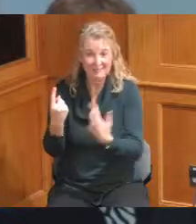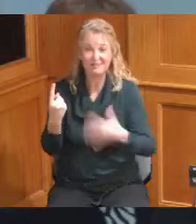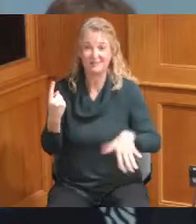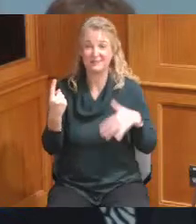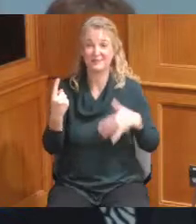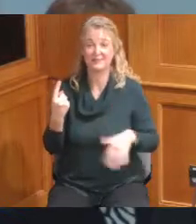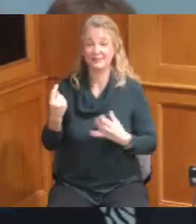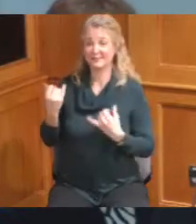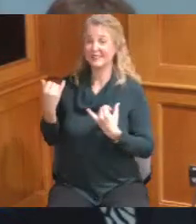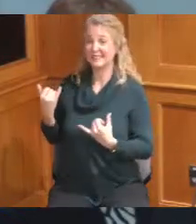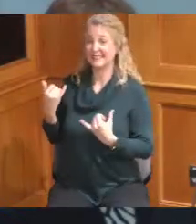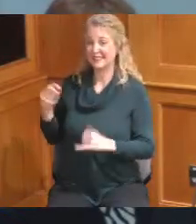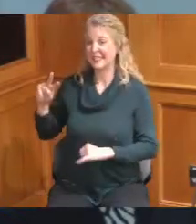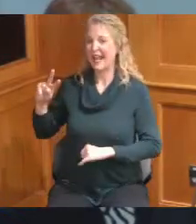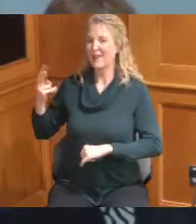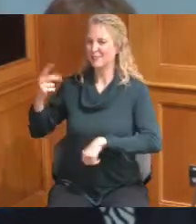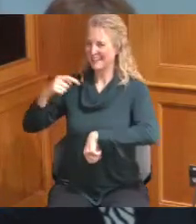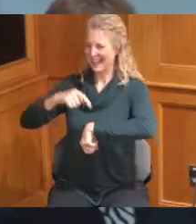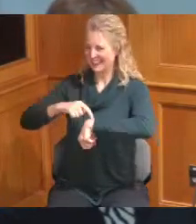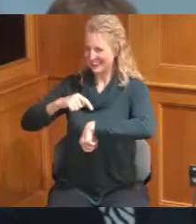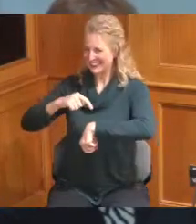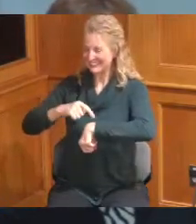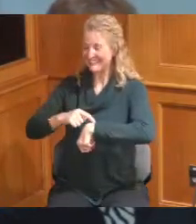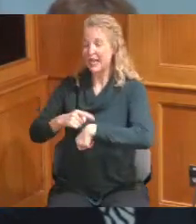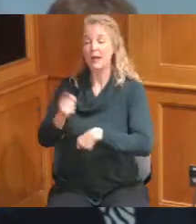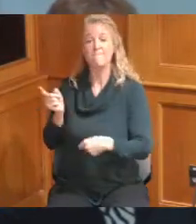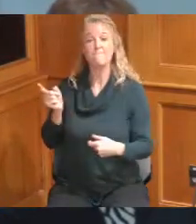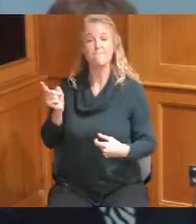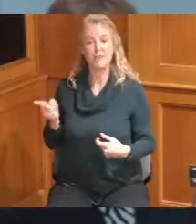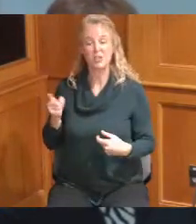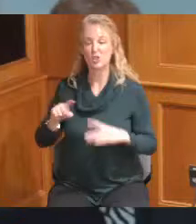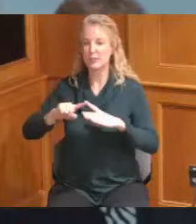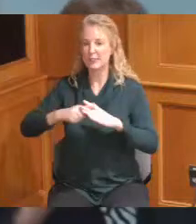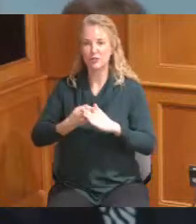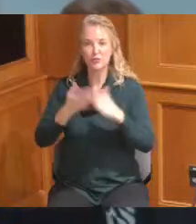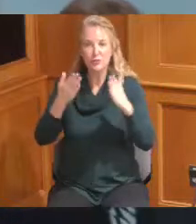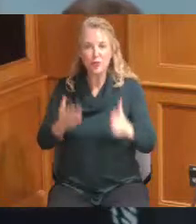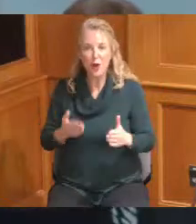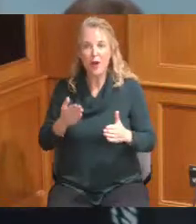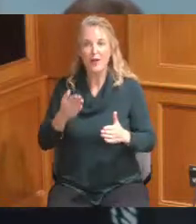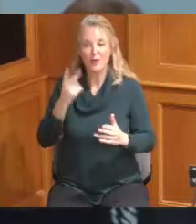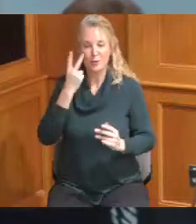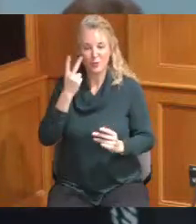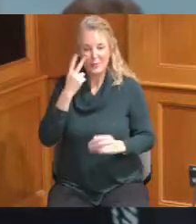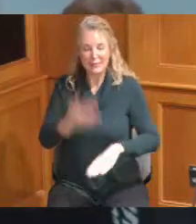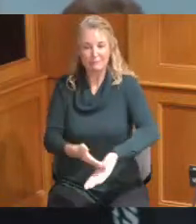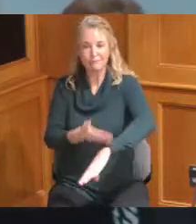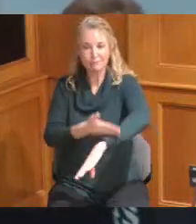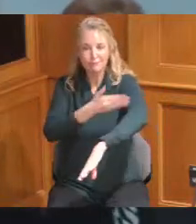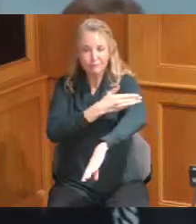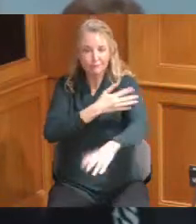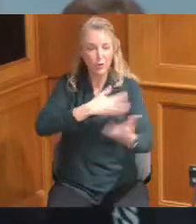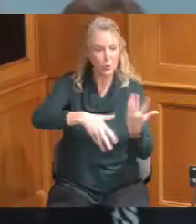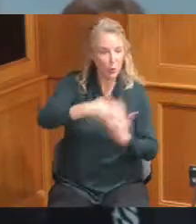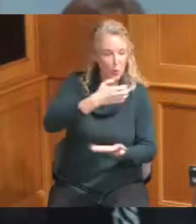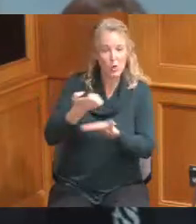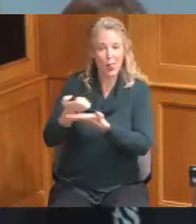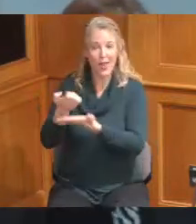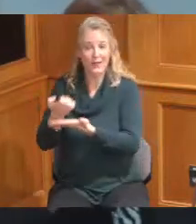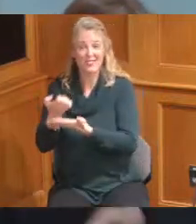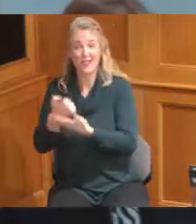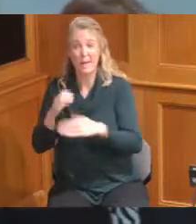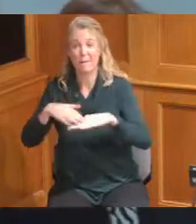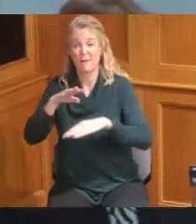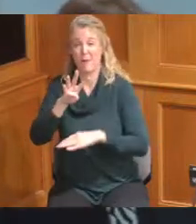Whereas now in her second term, the councilwoman has been a catalyst for social and economic progress, securing over $4